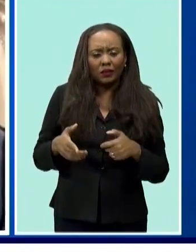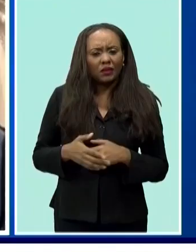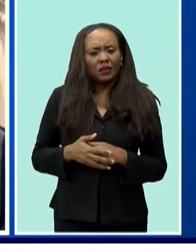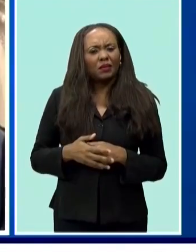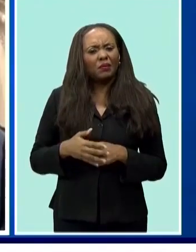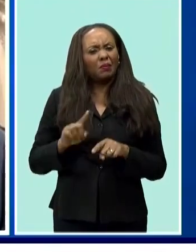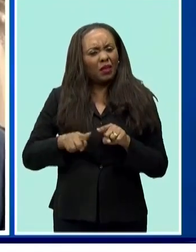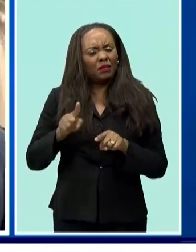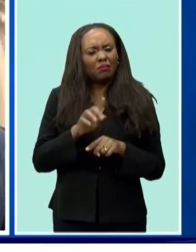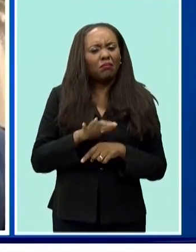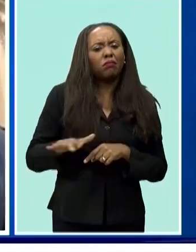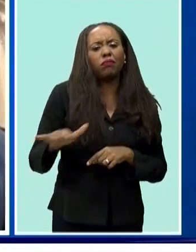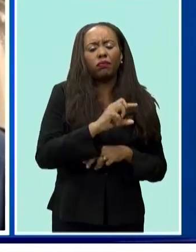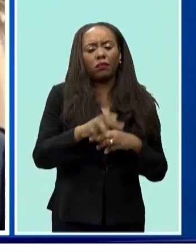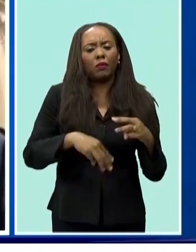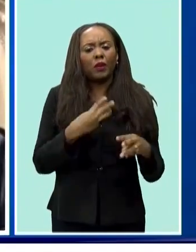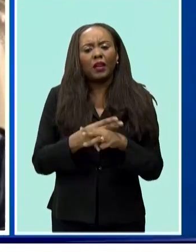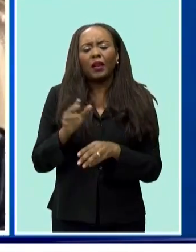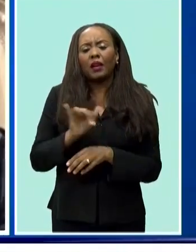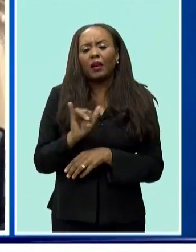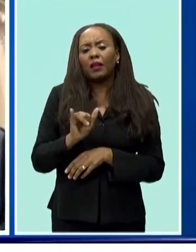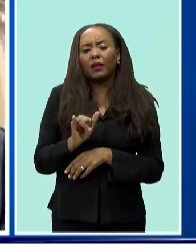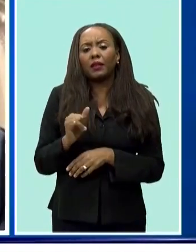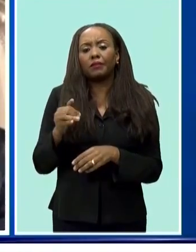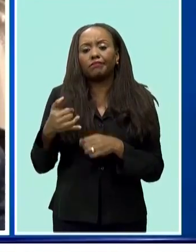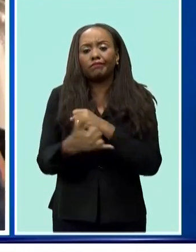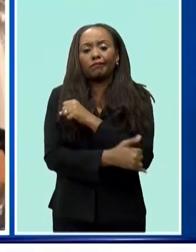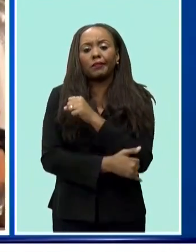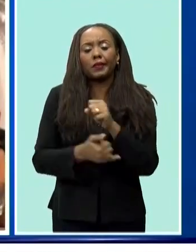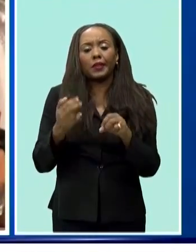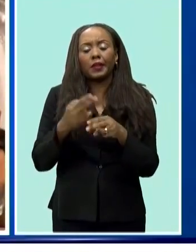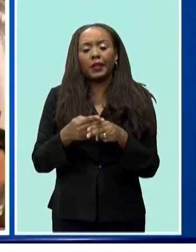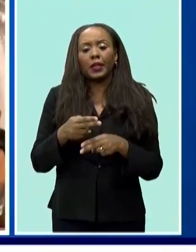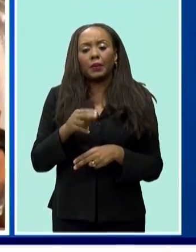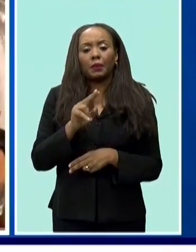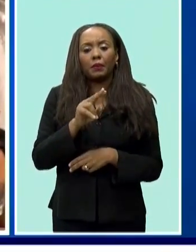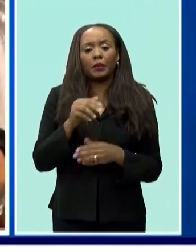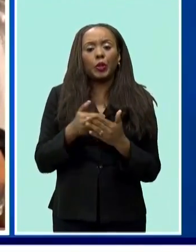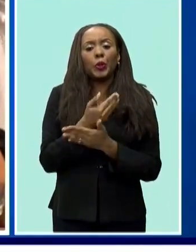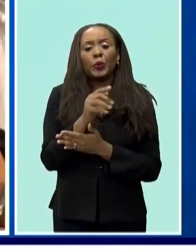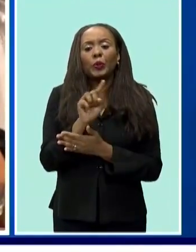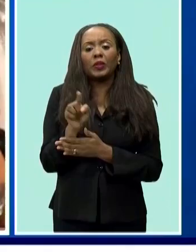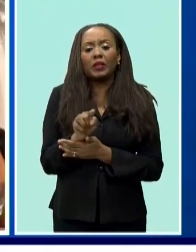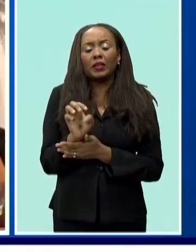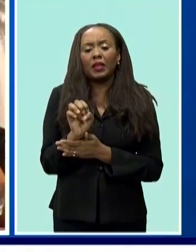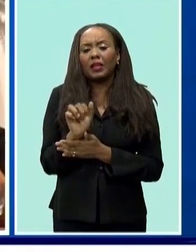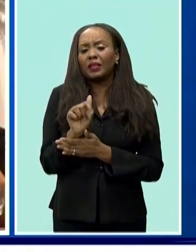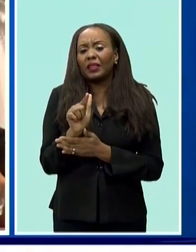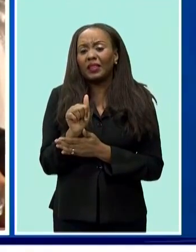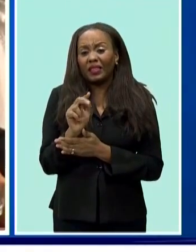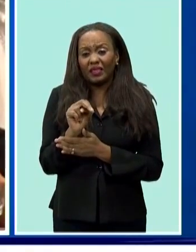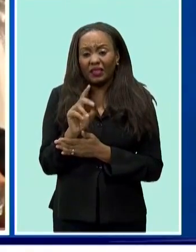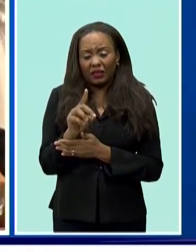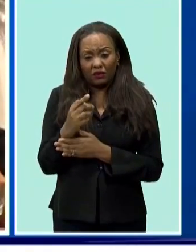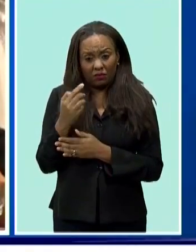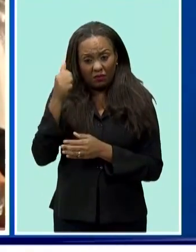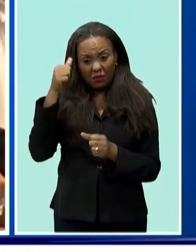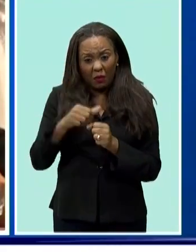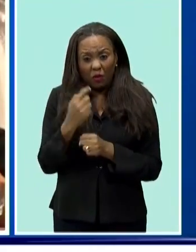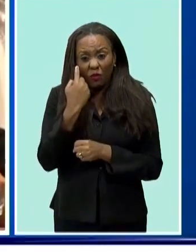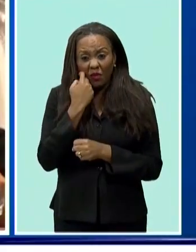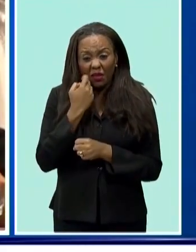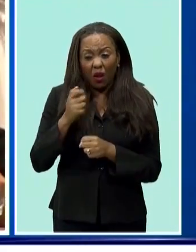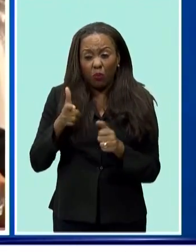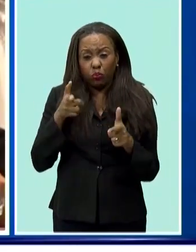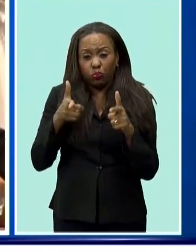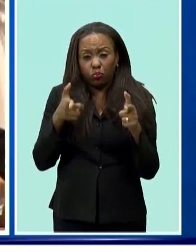is a place that you would never, ever have thought that something like that would have happened in Christchurch, New Zealand,